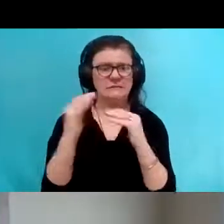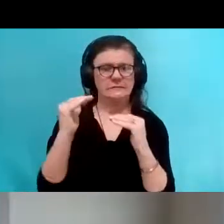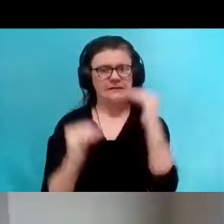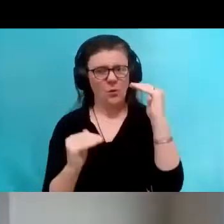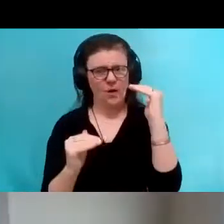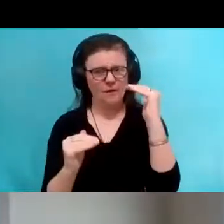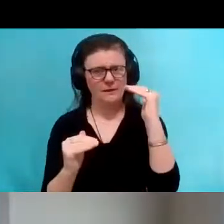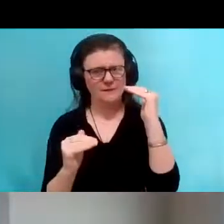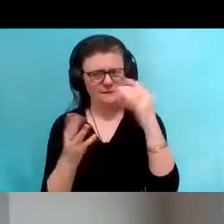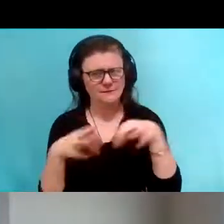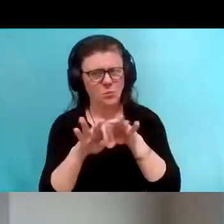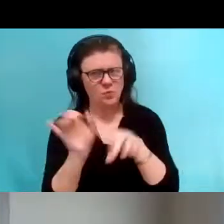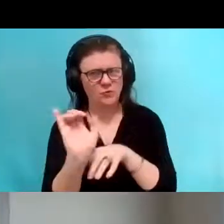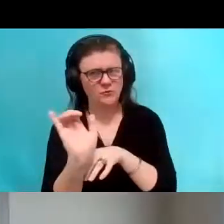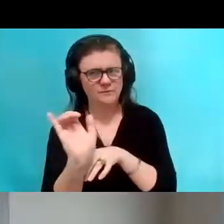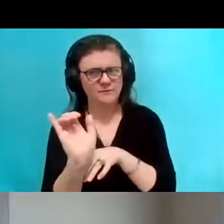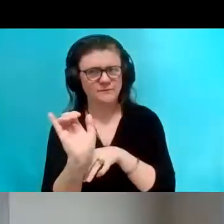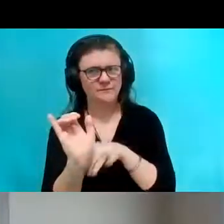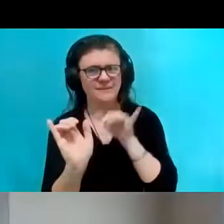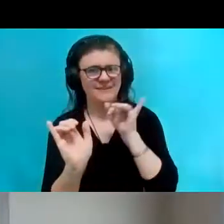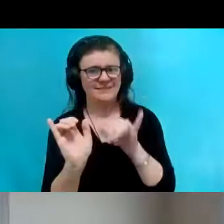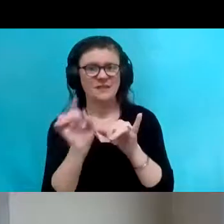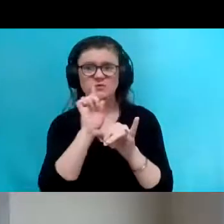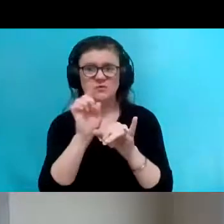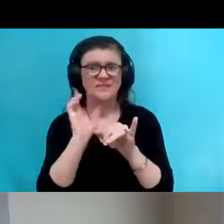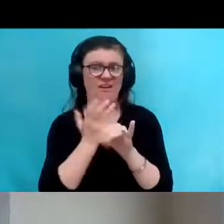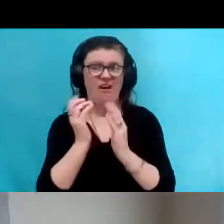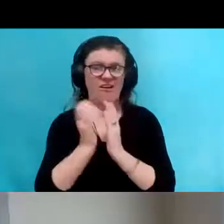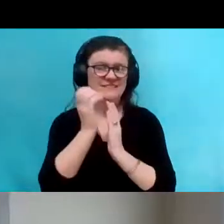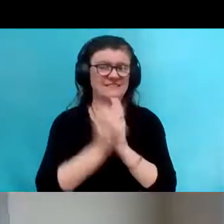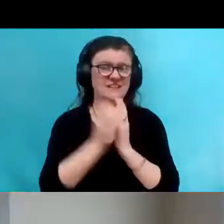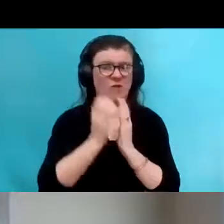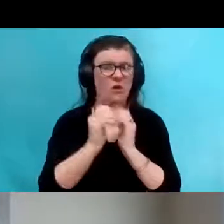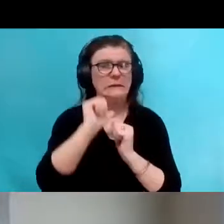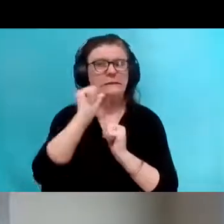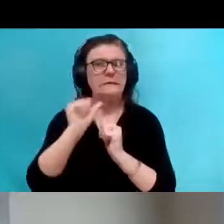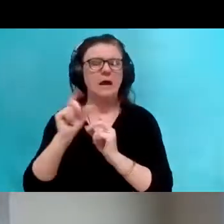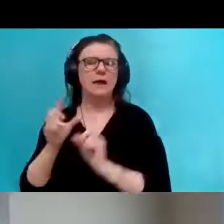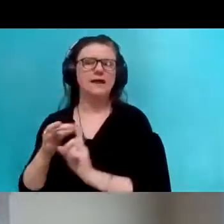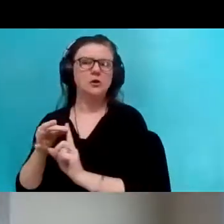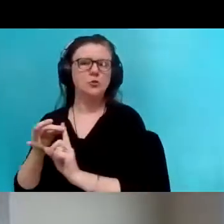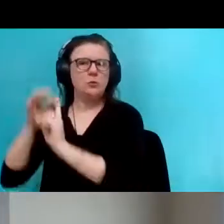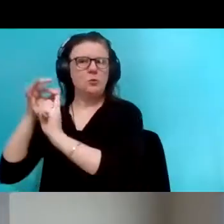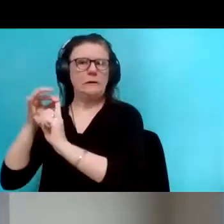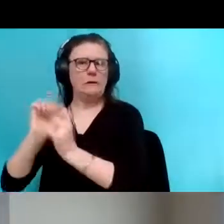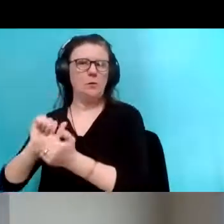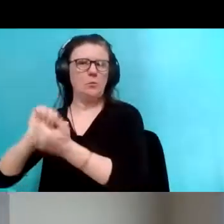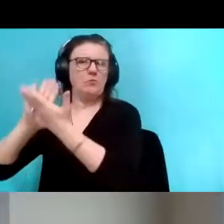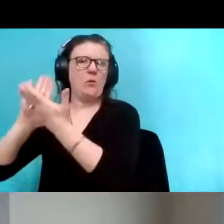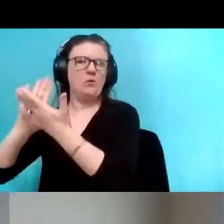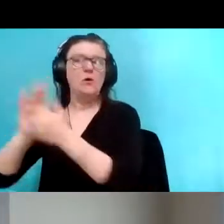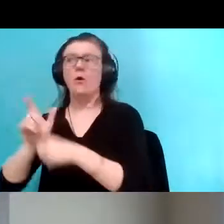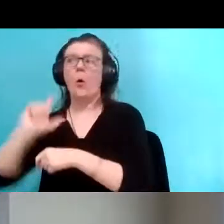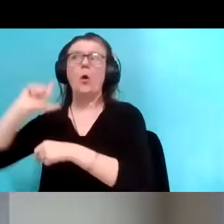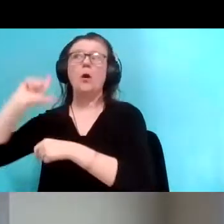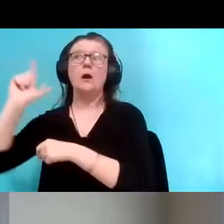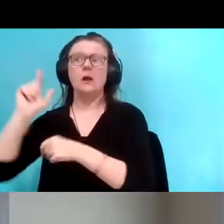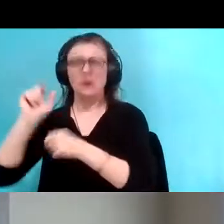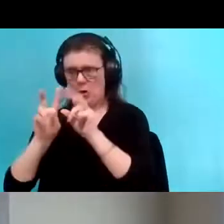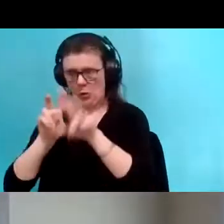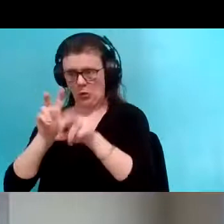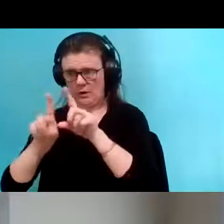is the default rather than the default approach rather than an afterthought, as is often the